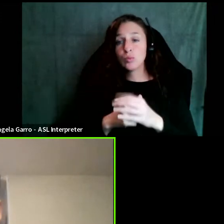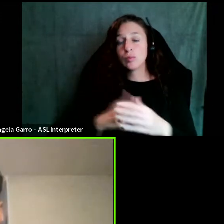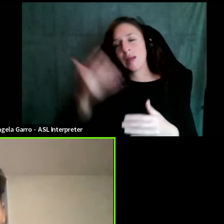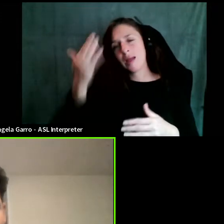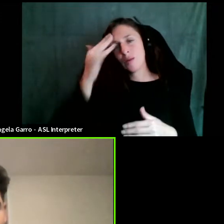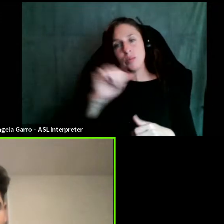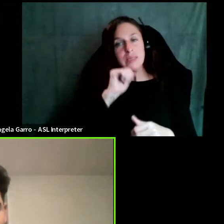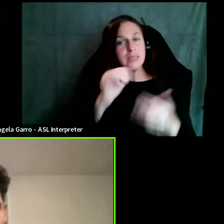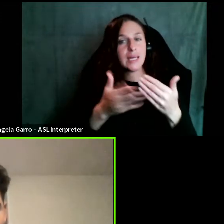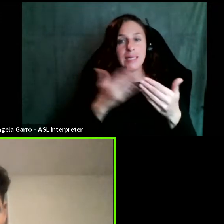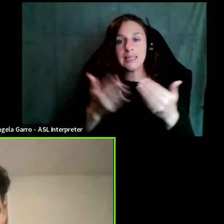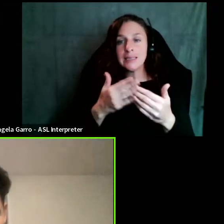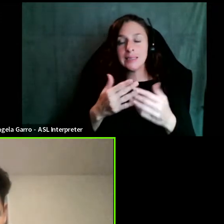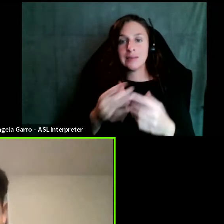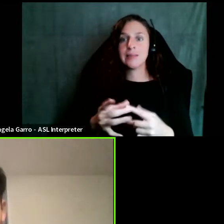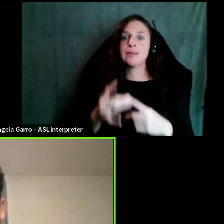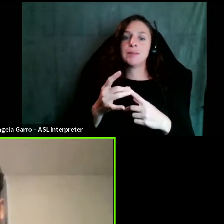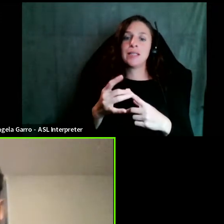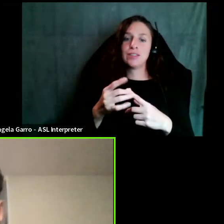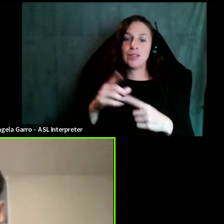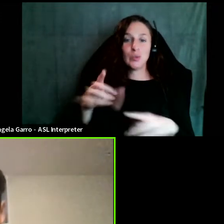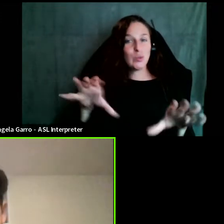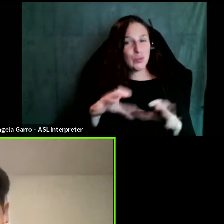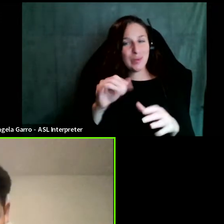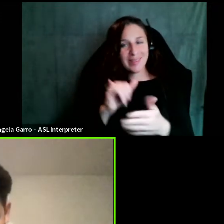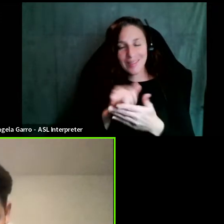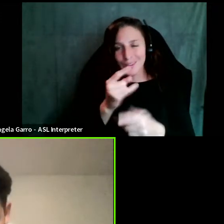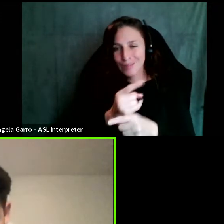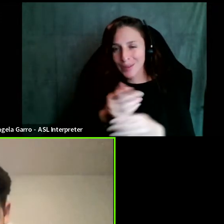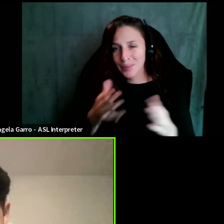it's not easy, especially if you do it, correctly.